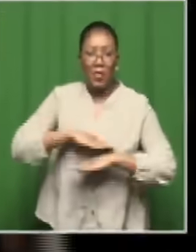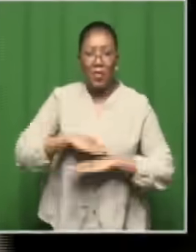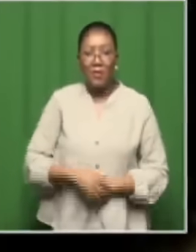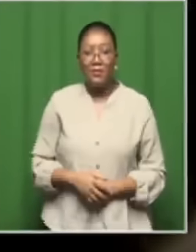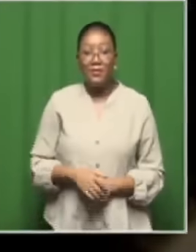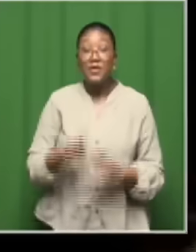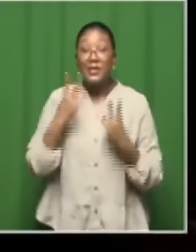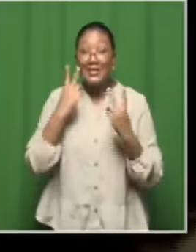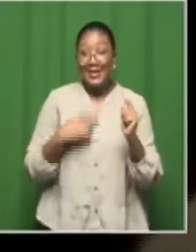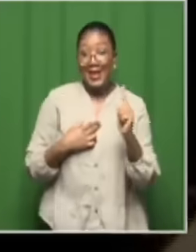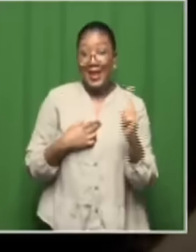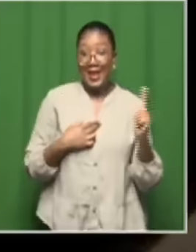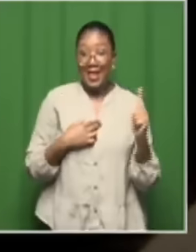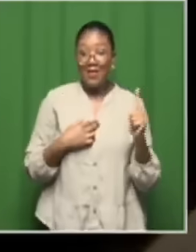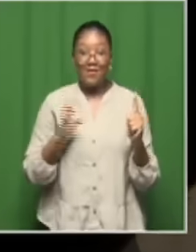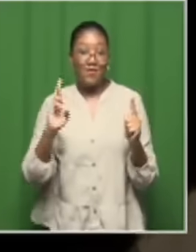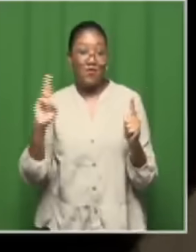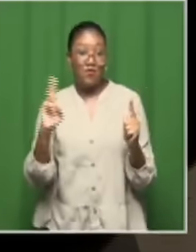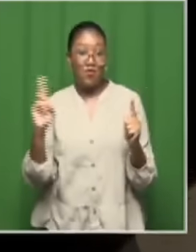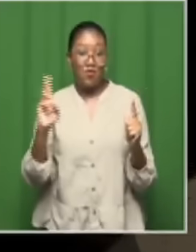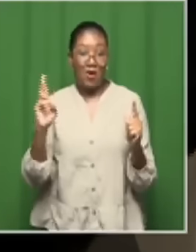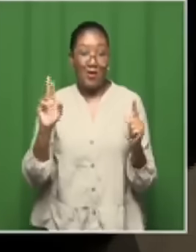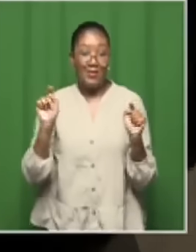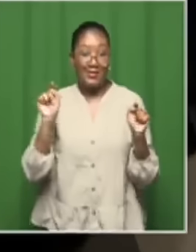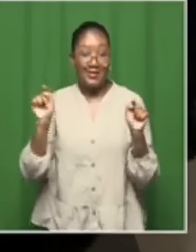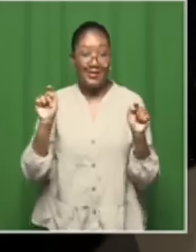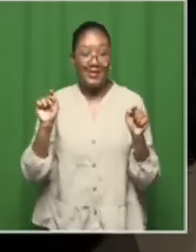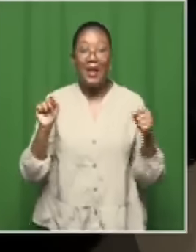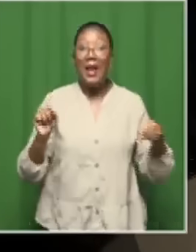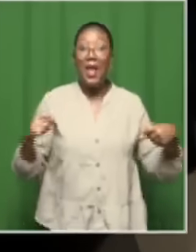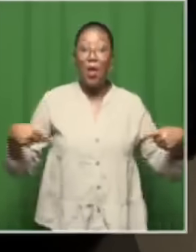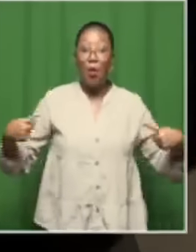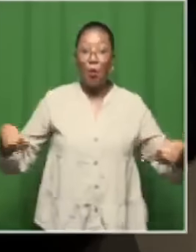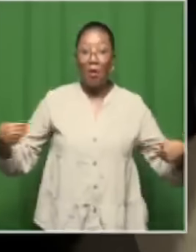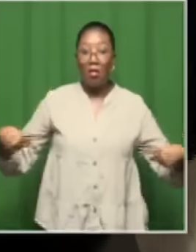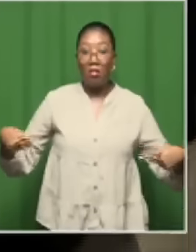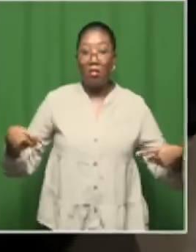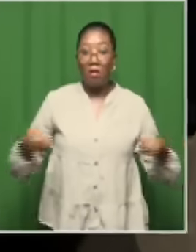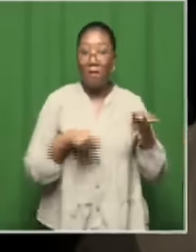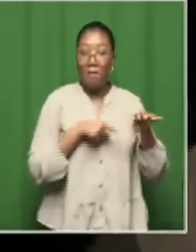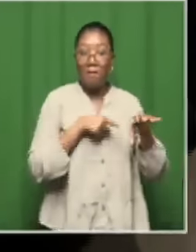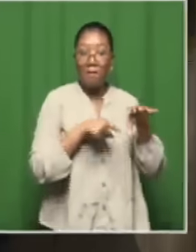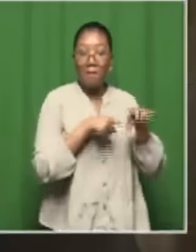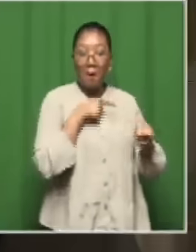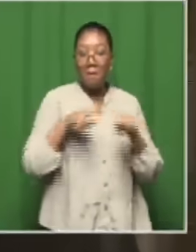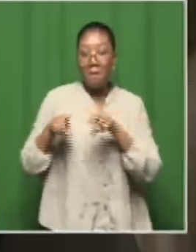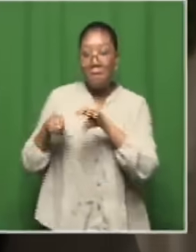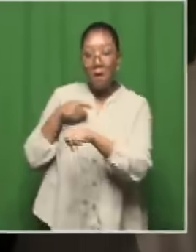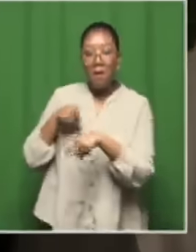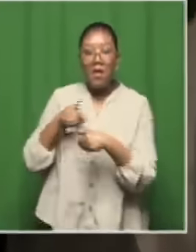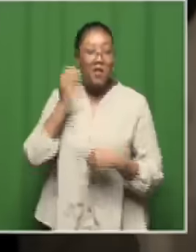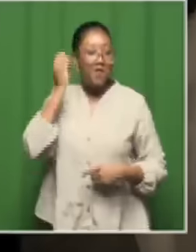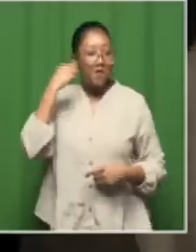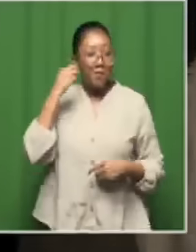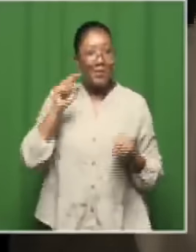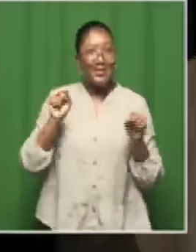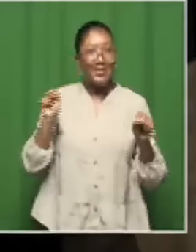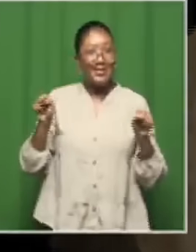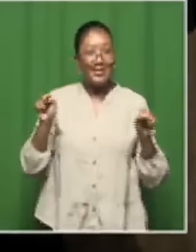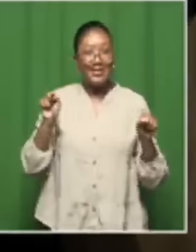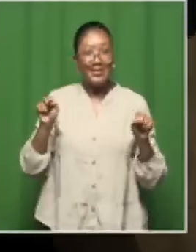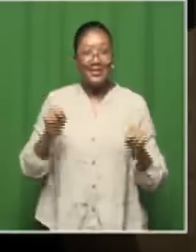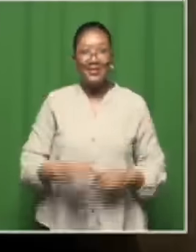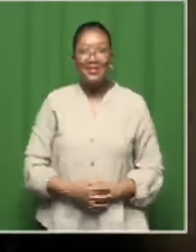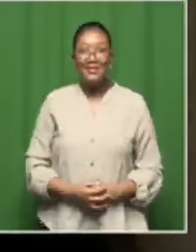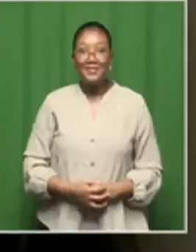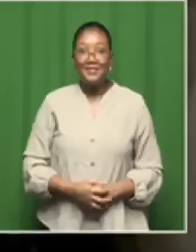left and the right, it tells you the revolutions of the left wheel and the right wheel. You see they are actually almost at the right place. There's